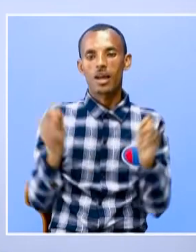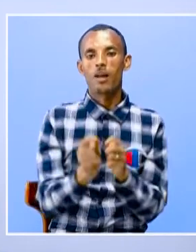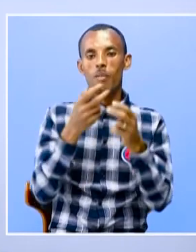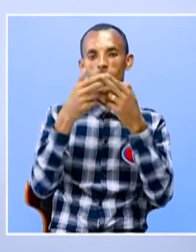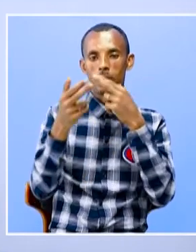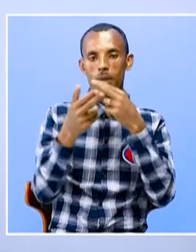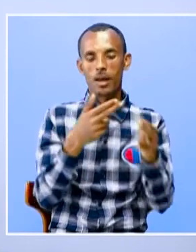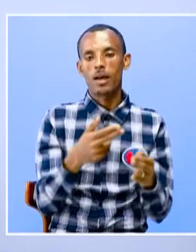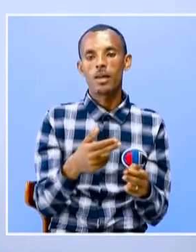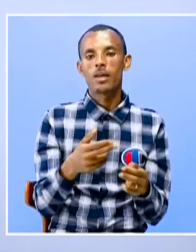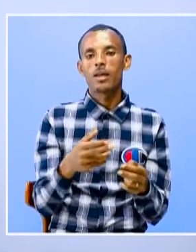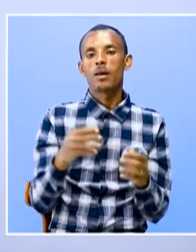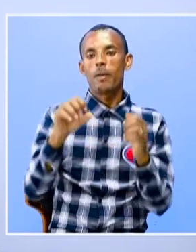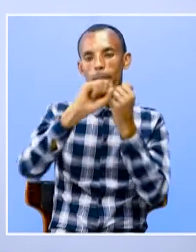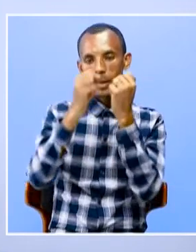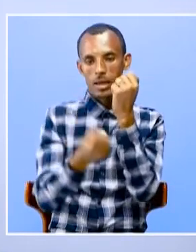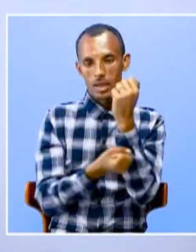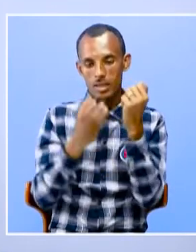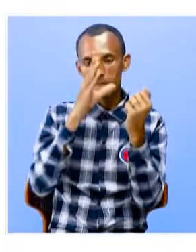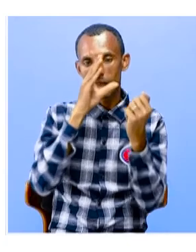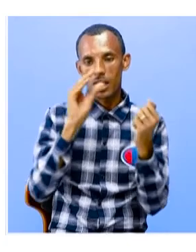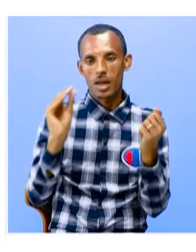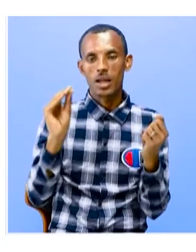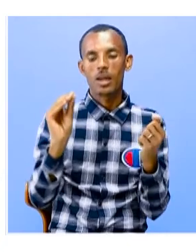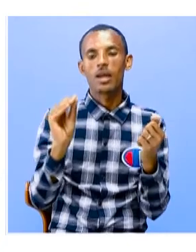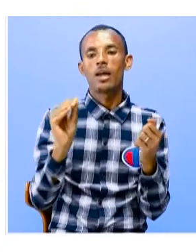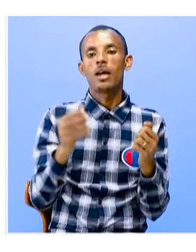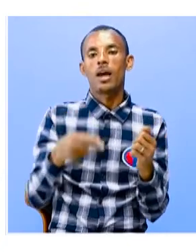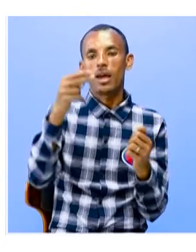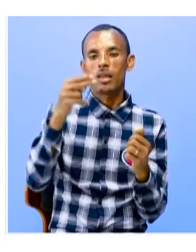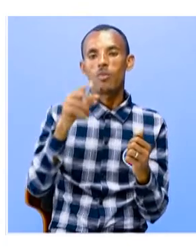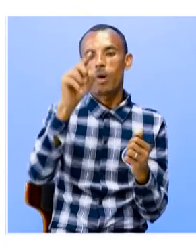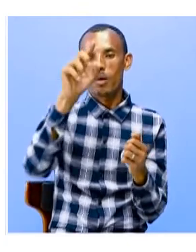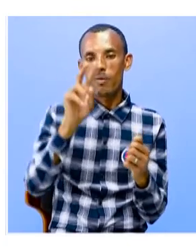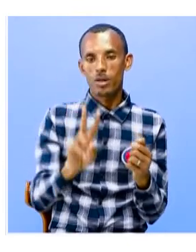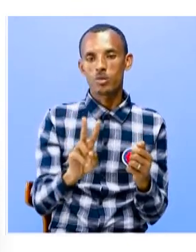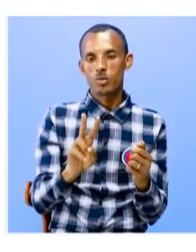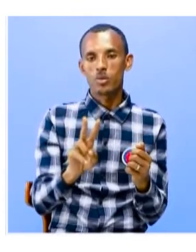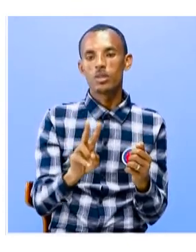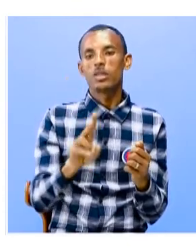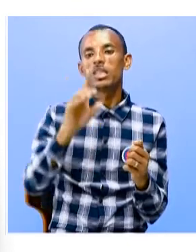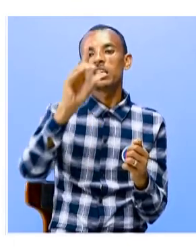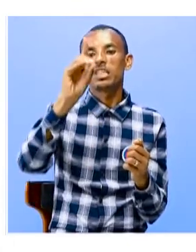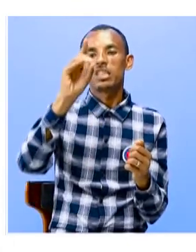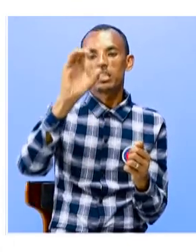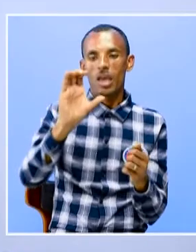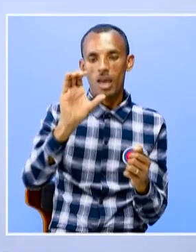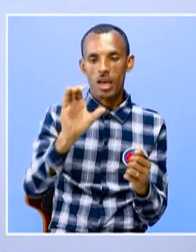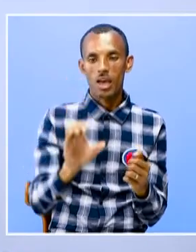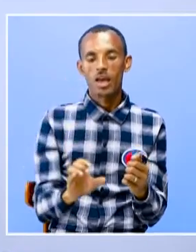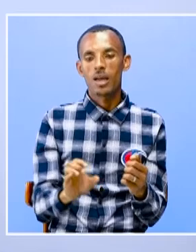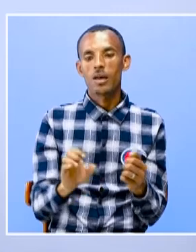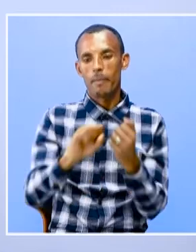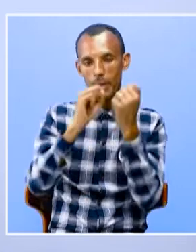its base in height. The base is DC, half times the base is DC